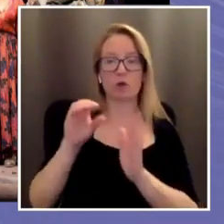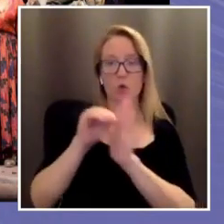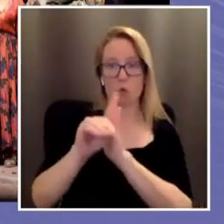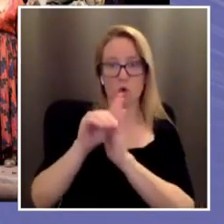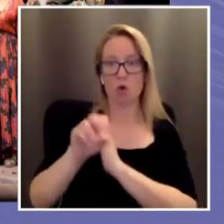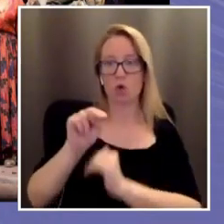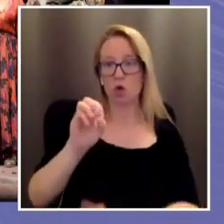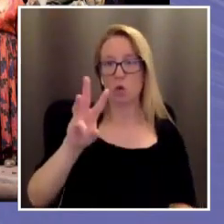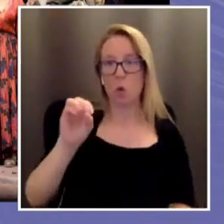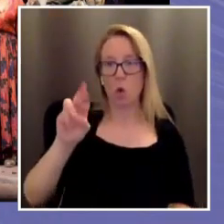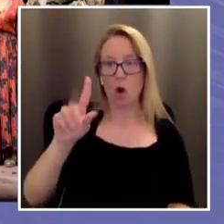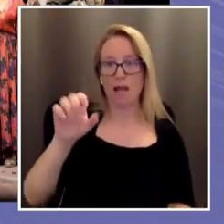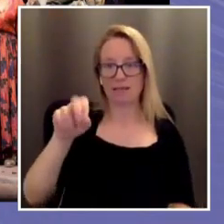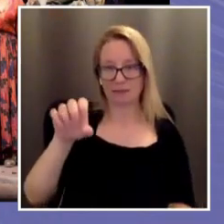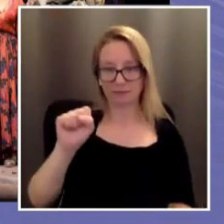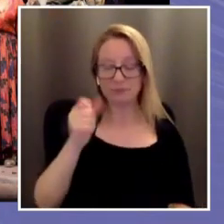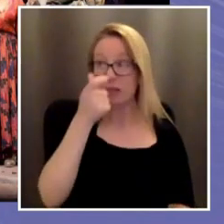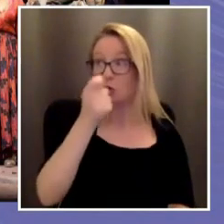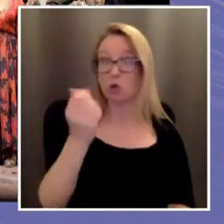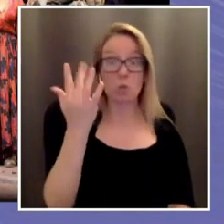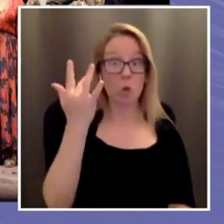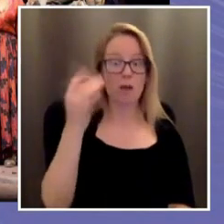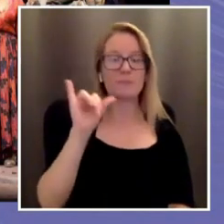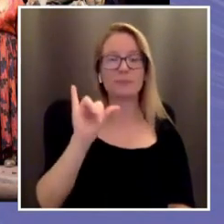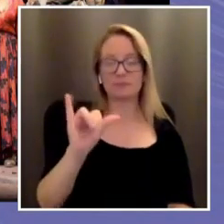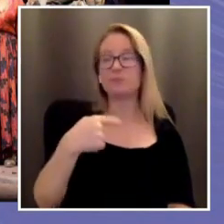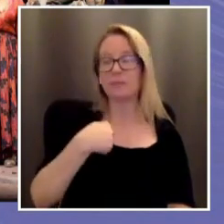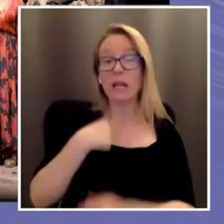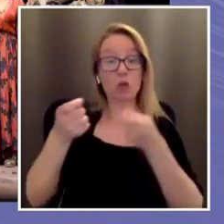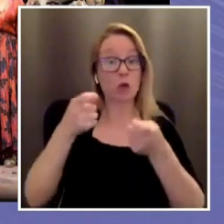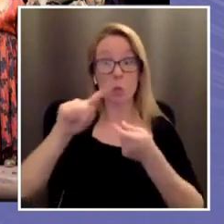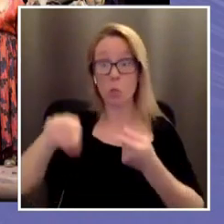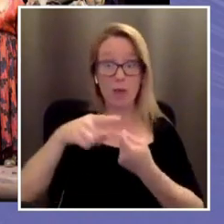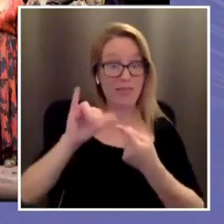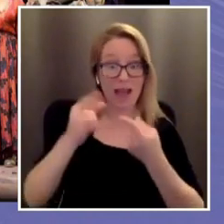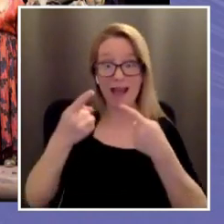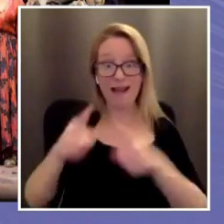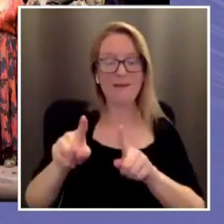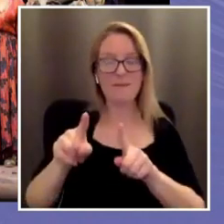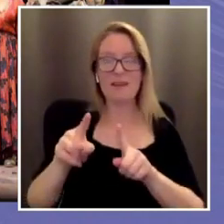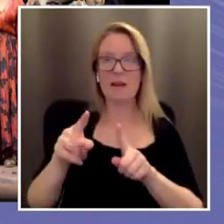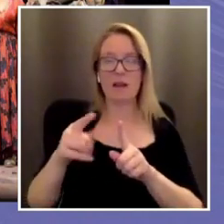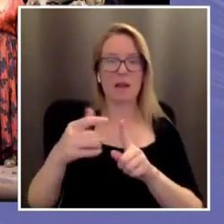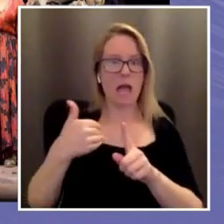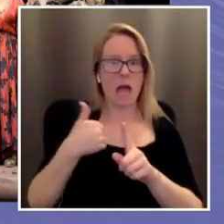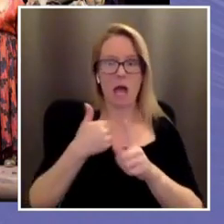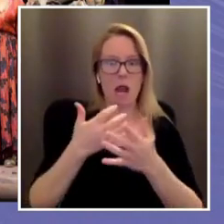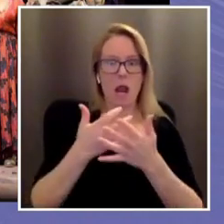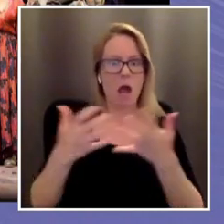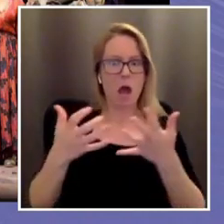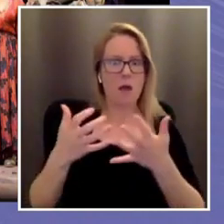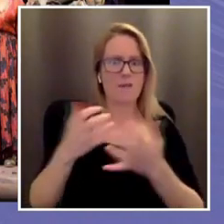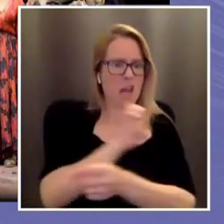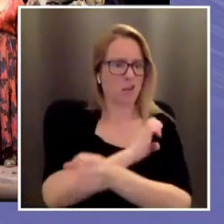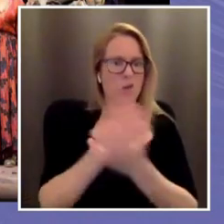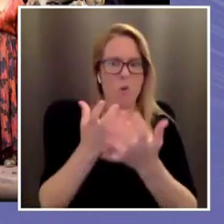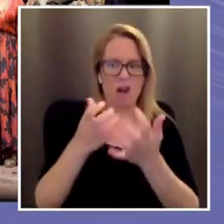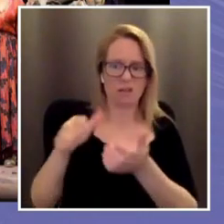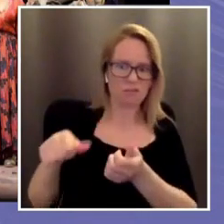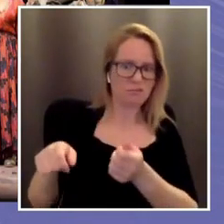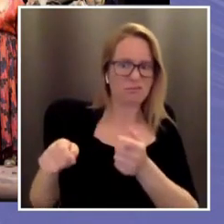The interesting thing about this was when I directed it, there was all this charge to get rid of the Confederate